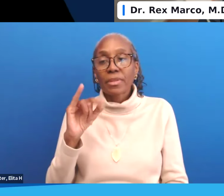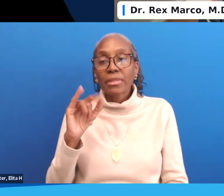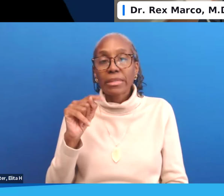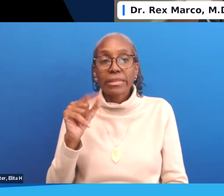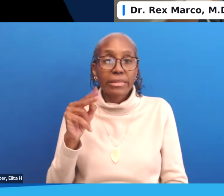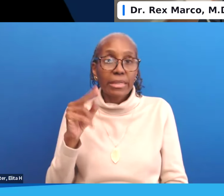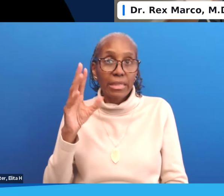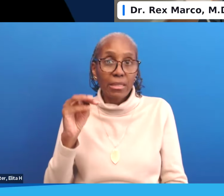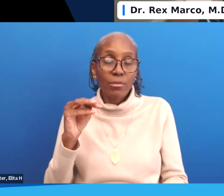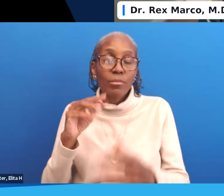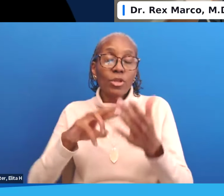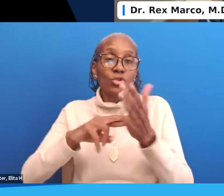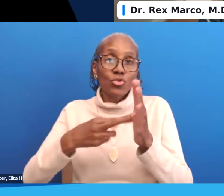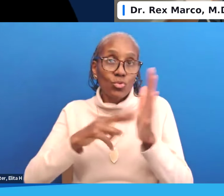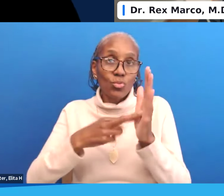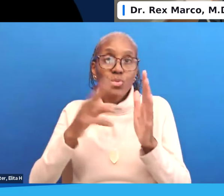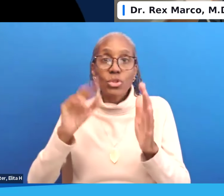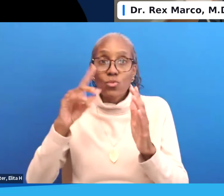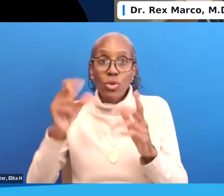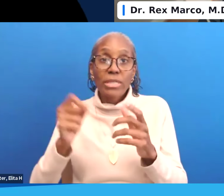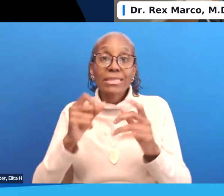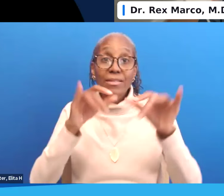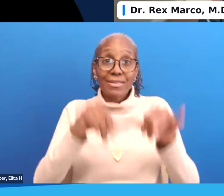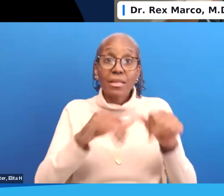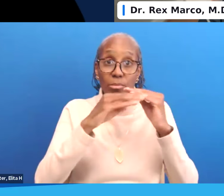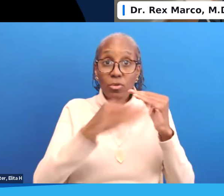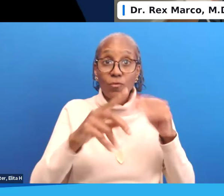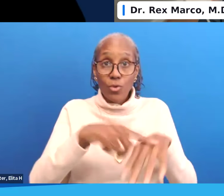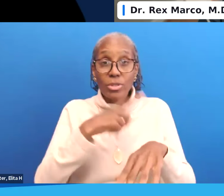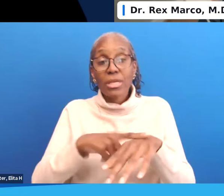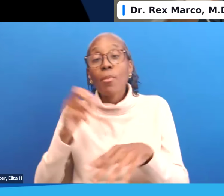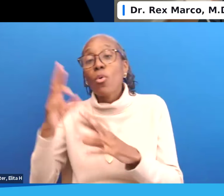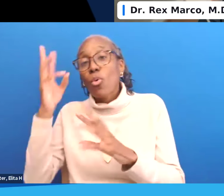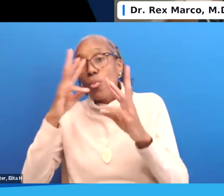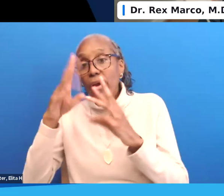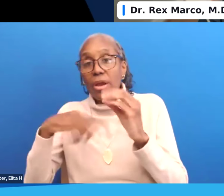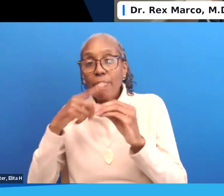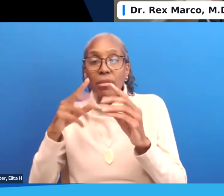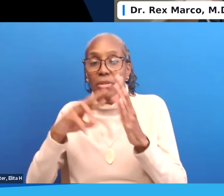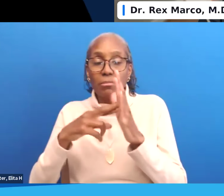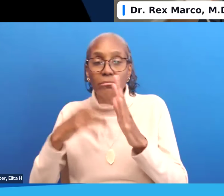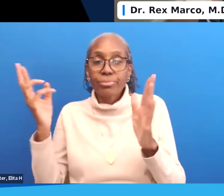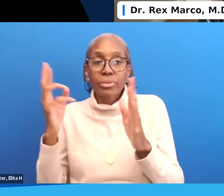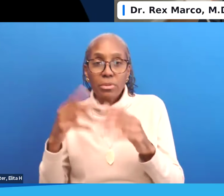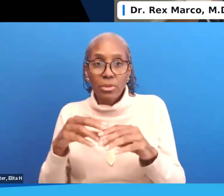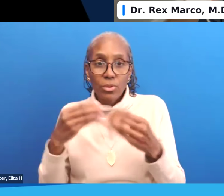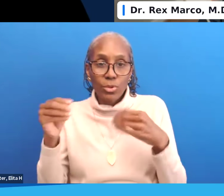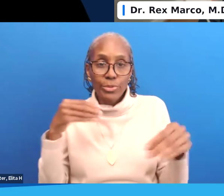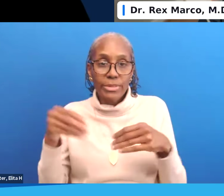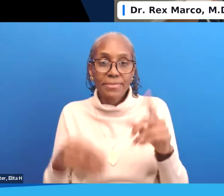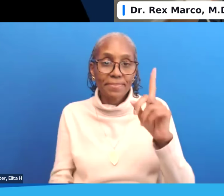rods, if they're stable for a long time, or do I need to worry about them coming loose?